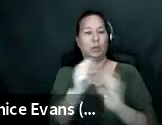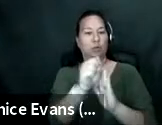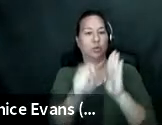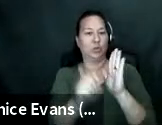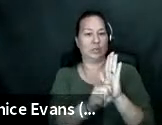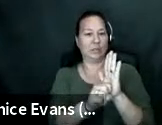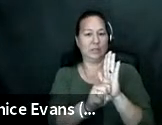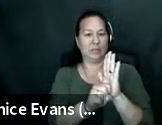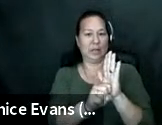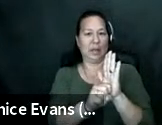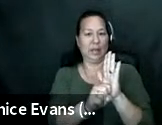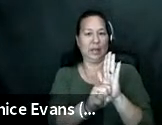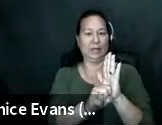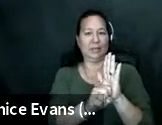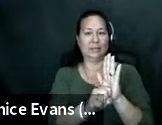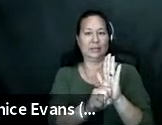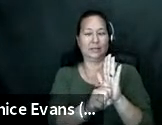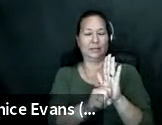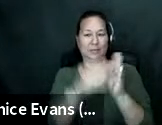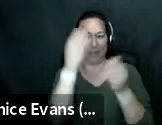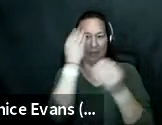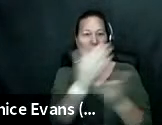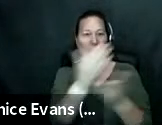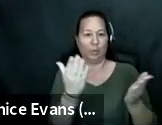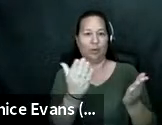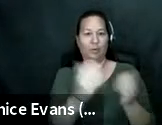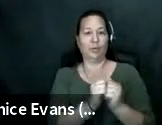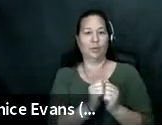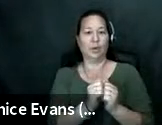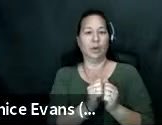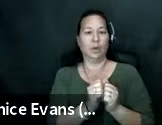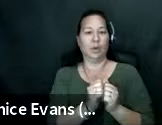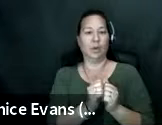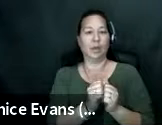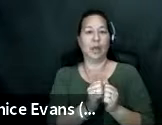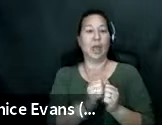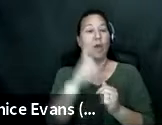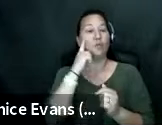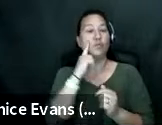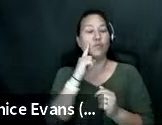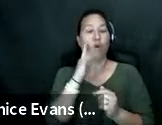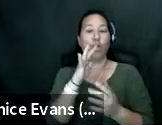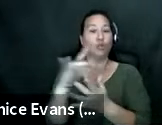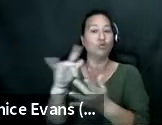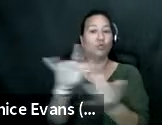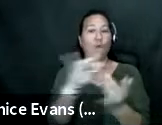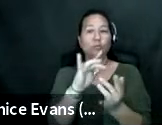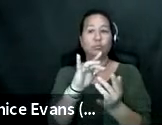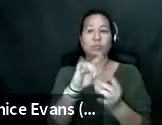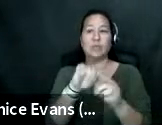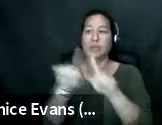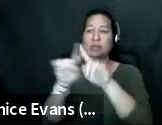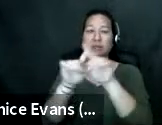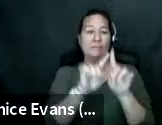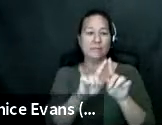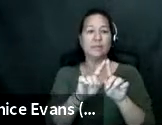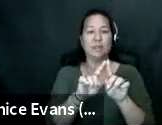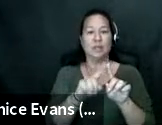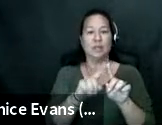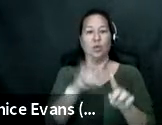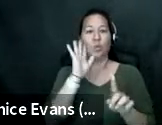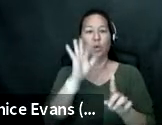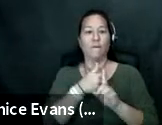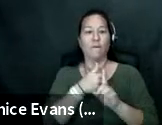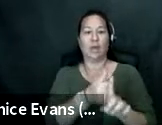requirements, and traveling, we're following CDC recommendations. Again, these are the